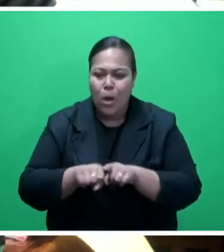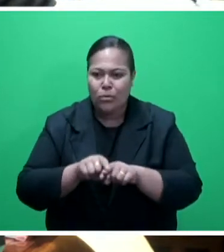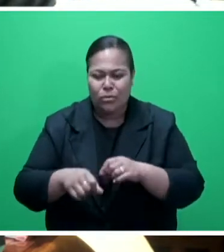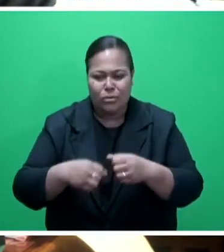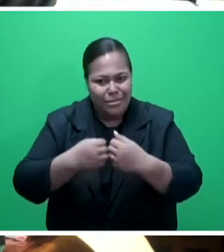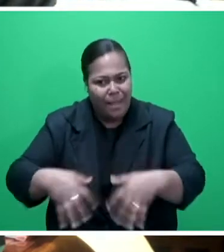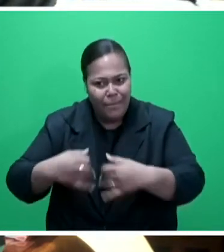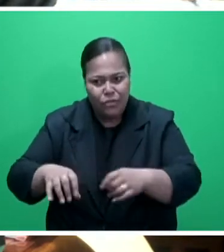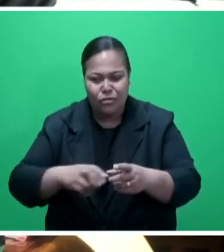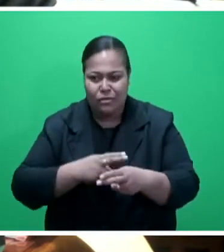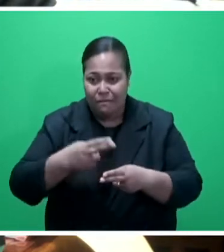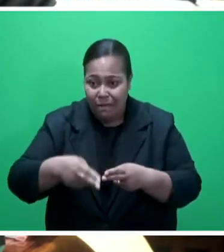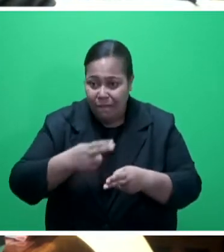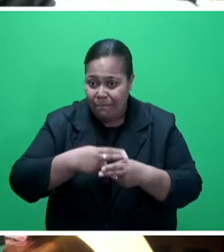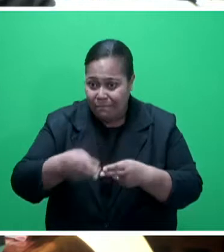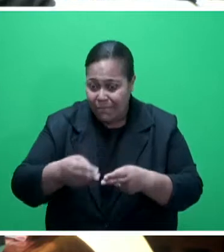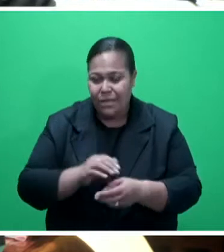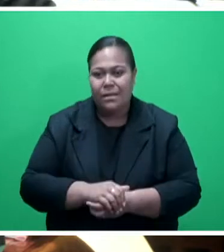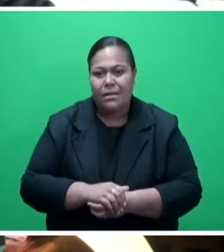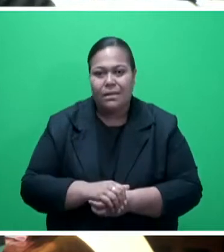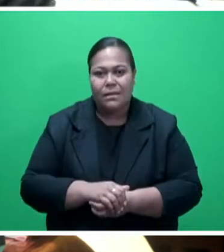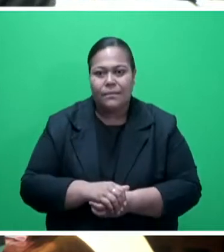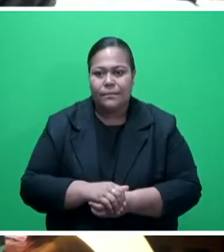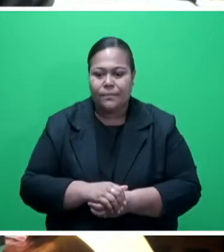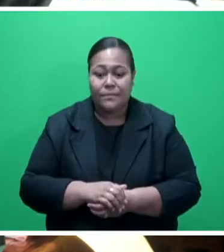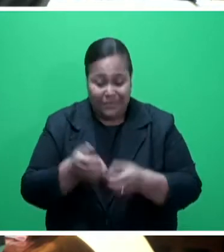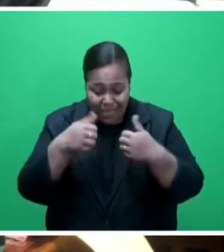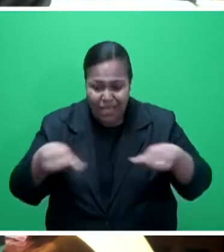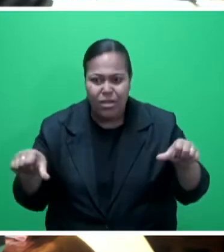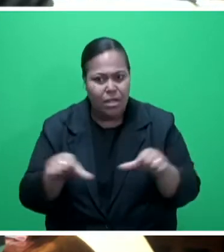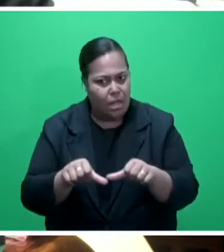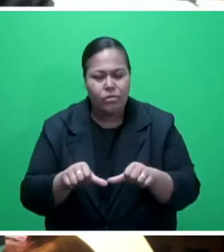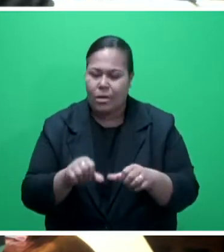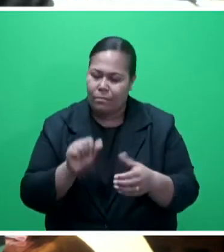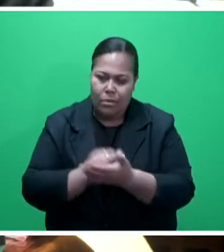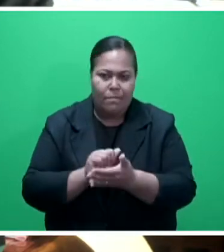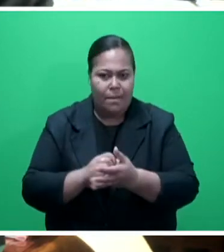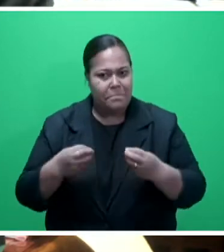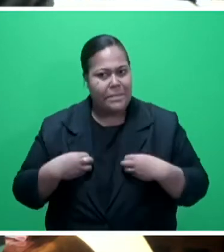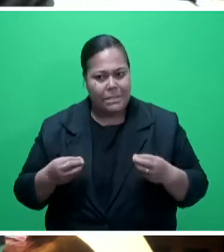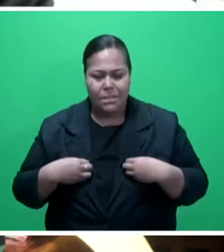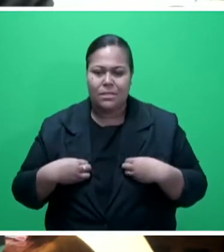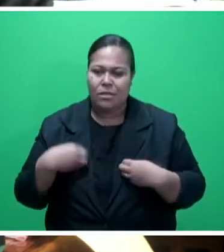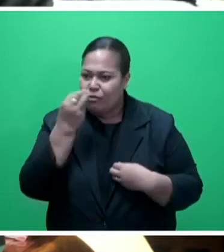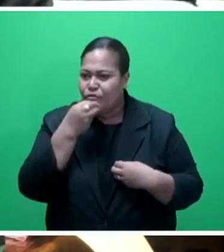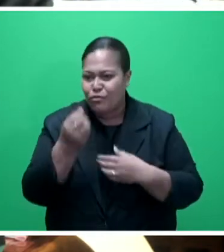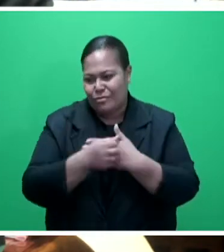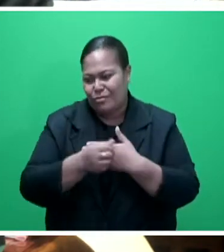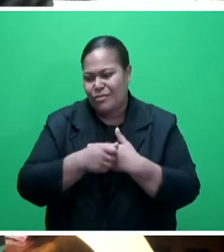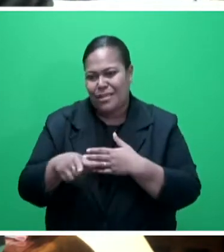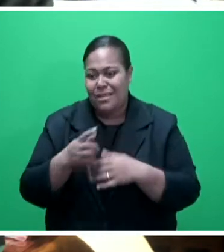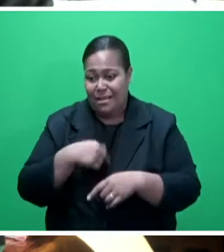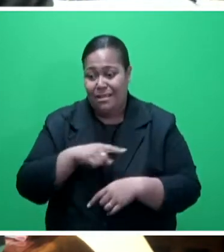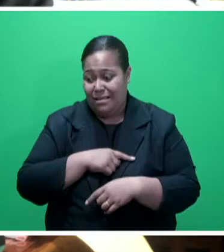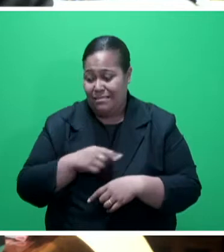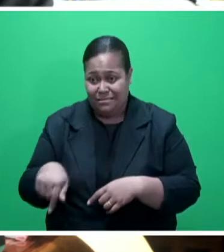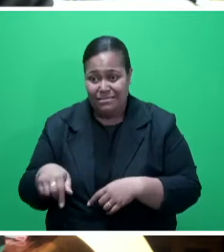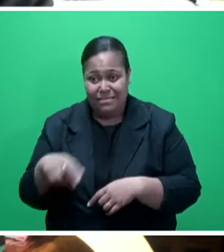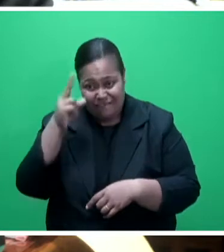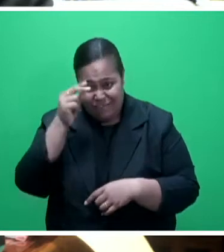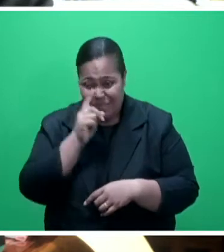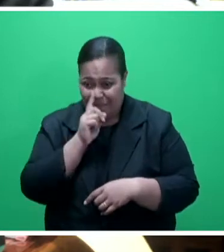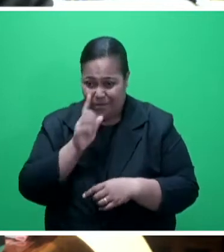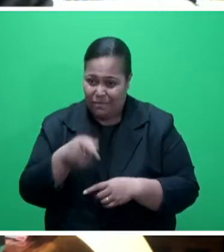quite significant, as subsistence agriculture plays an important role in food security and our livelihoods. Based on the